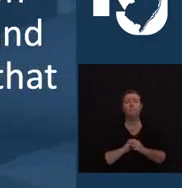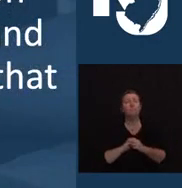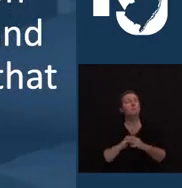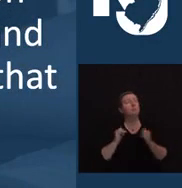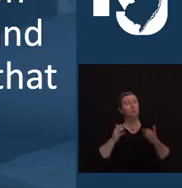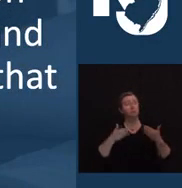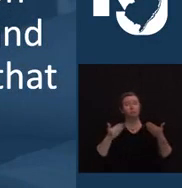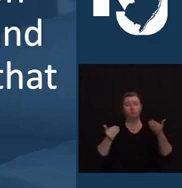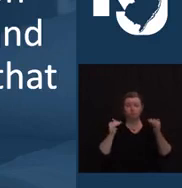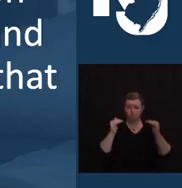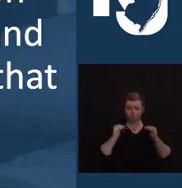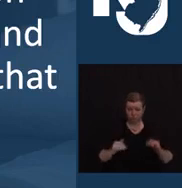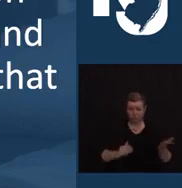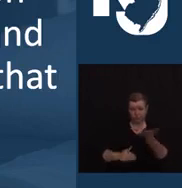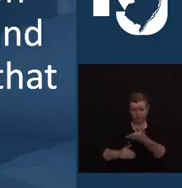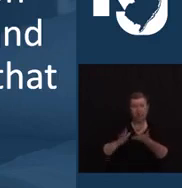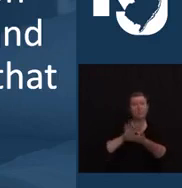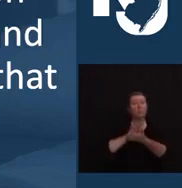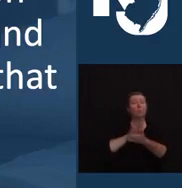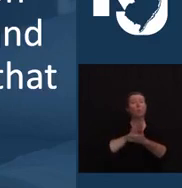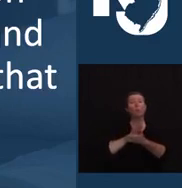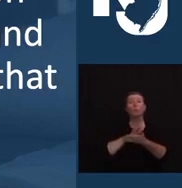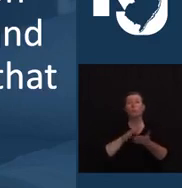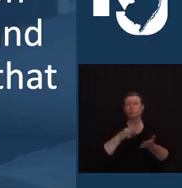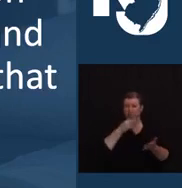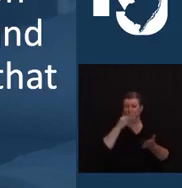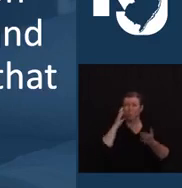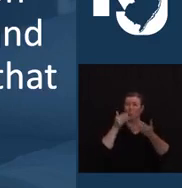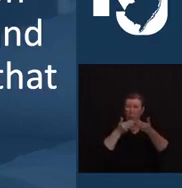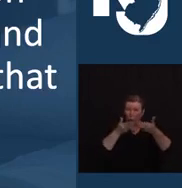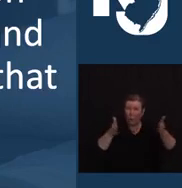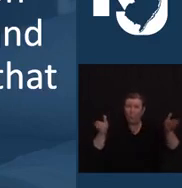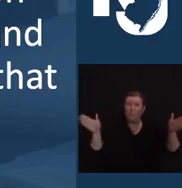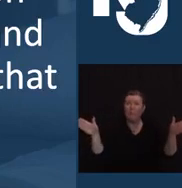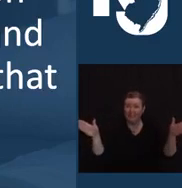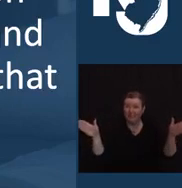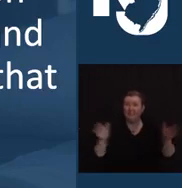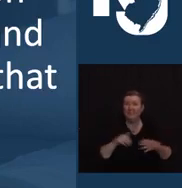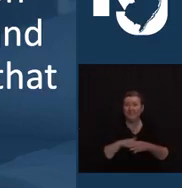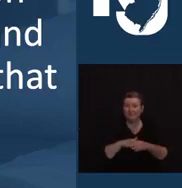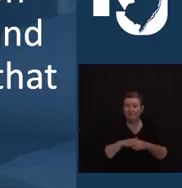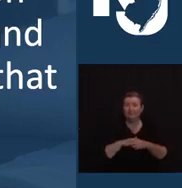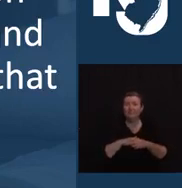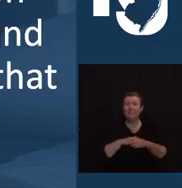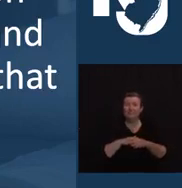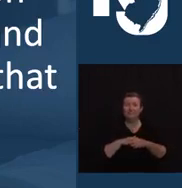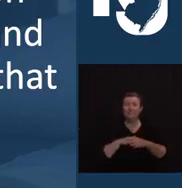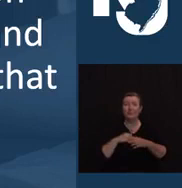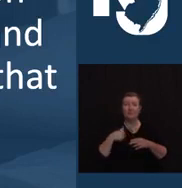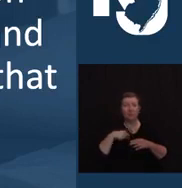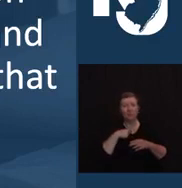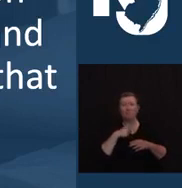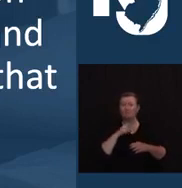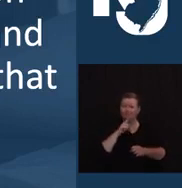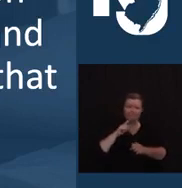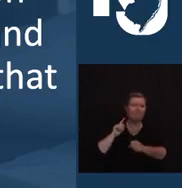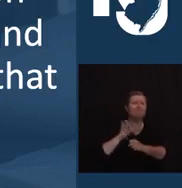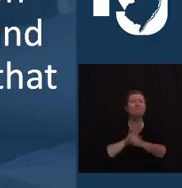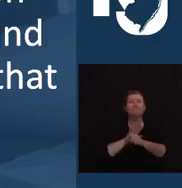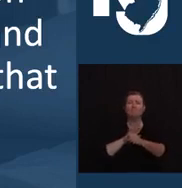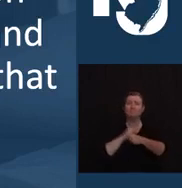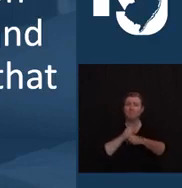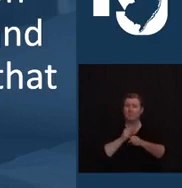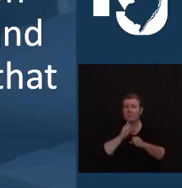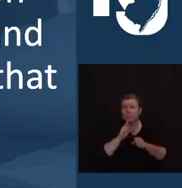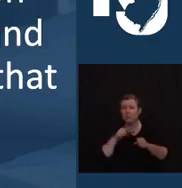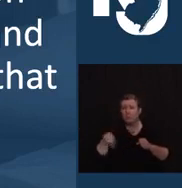schools prepare to open to all students, faculty, and staff next week, we remain committed to ensuring as safe a start to the school